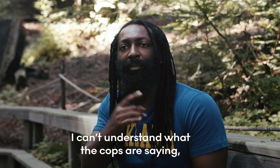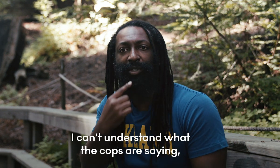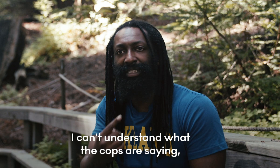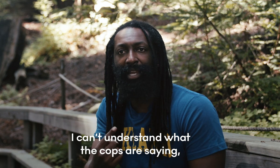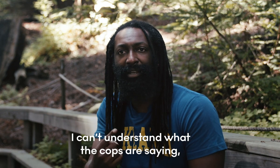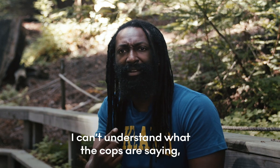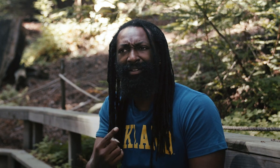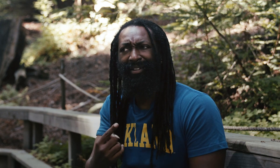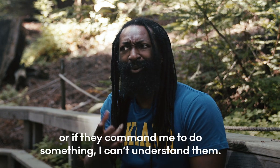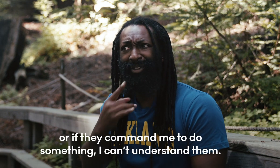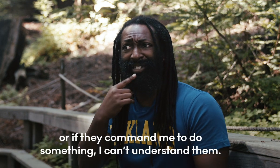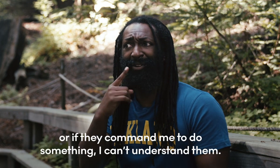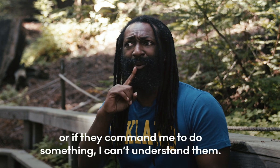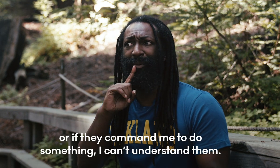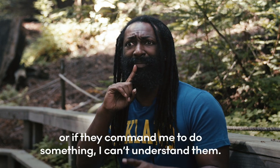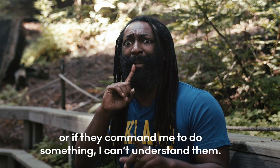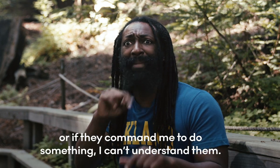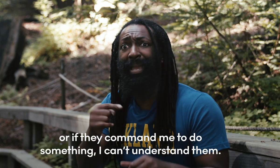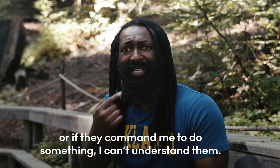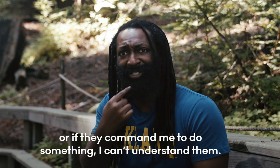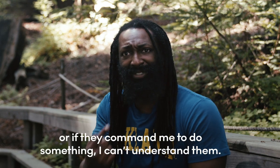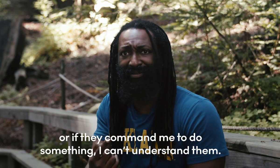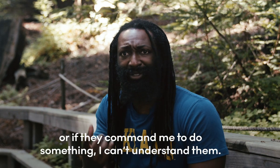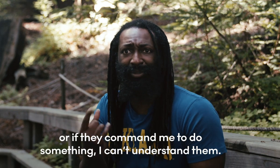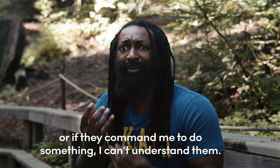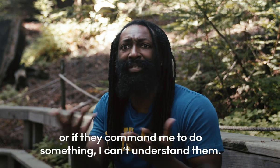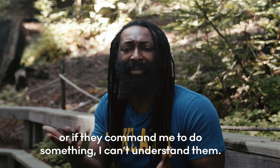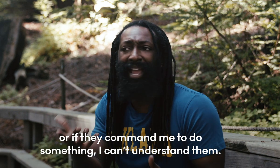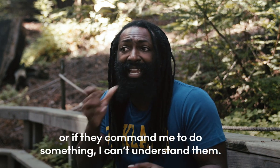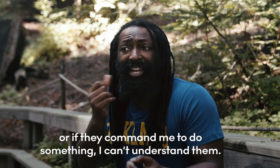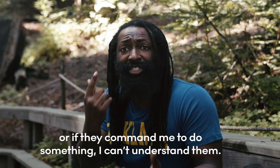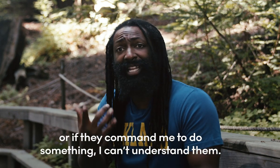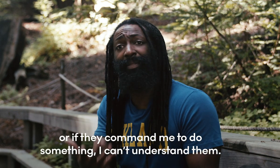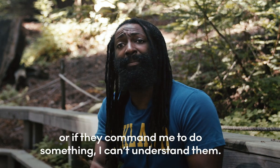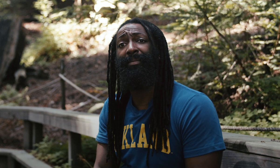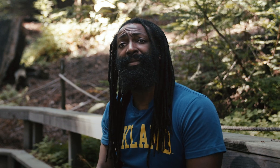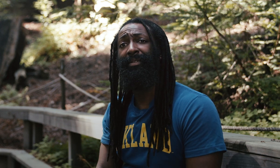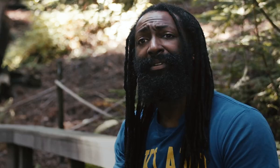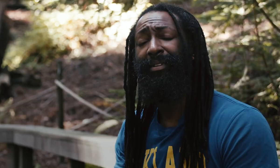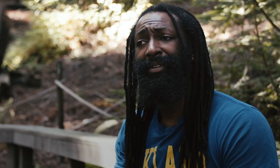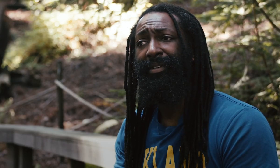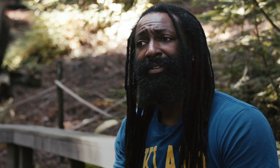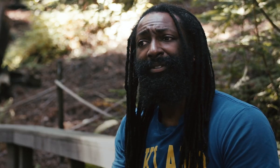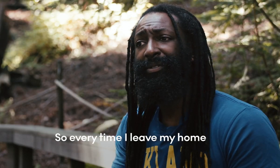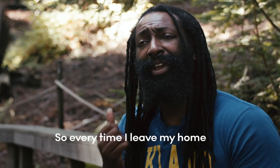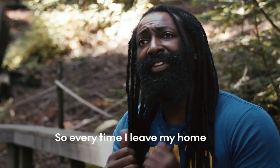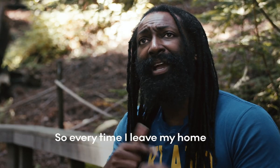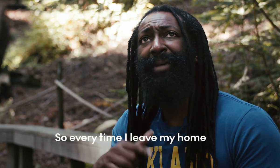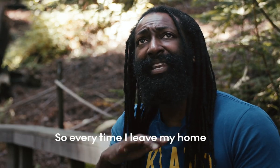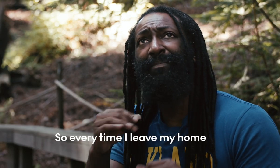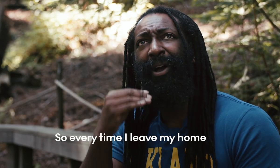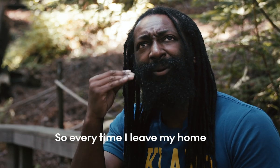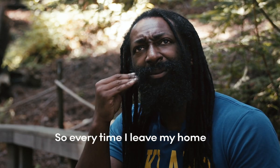the cop was saying, or they command me to do something. I can't understand them. So